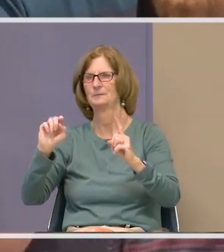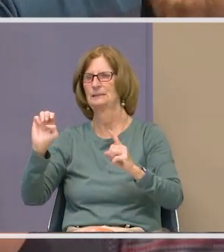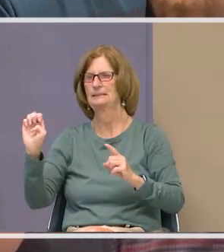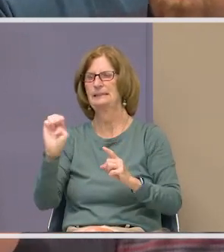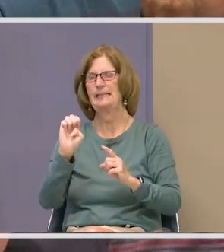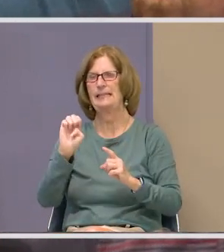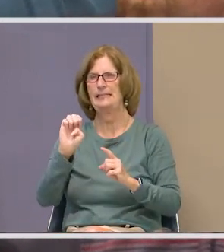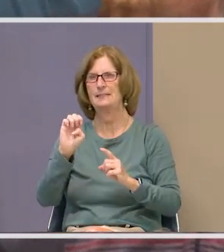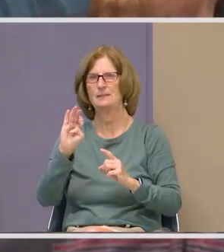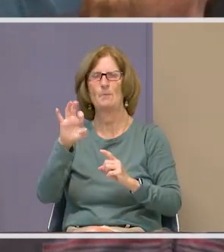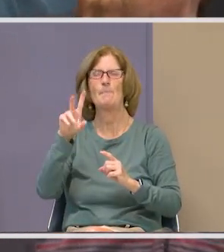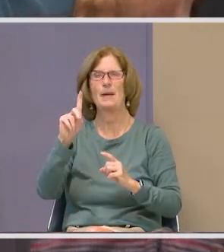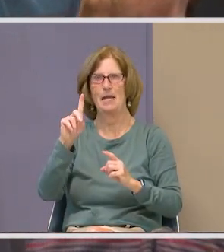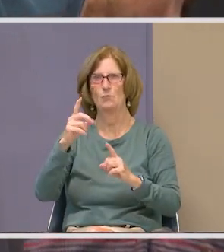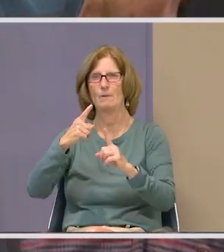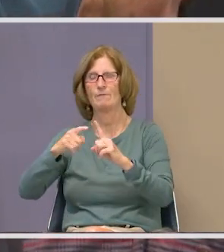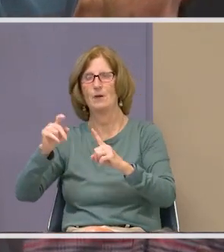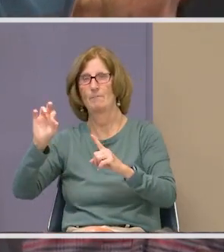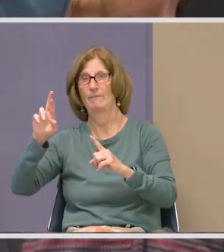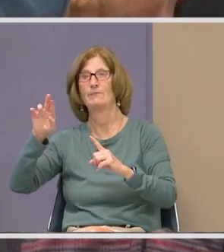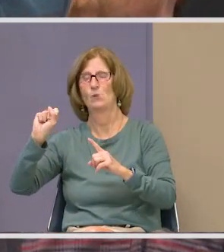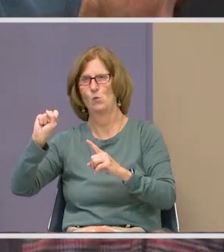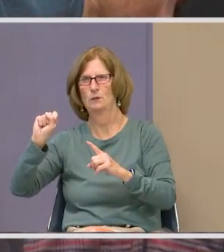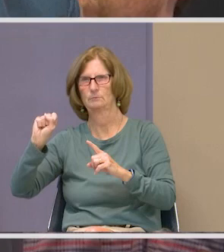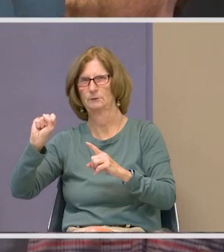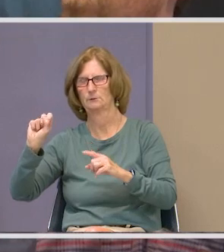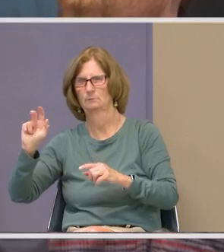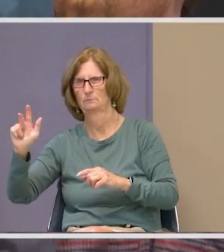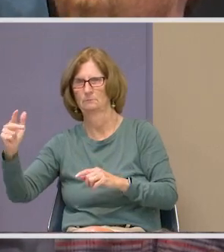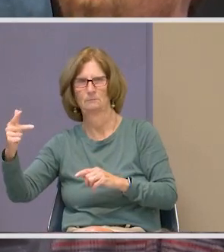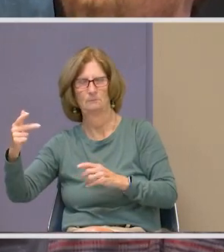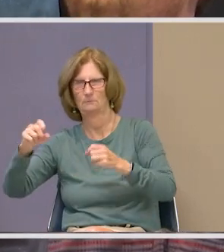eastbound bike lane from Forbes, where